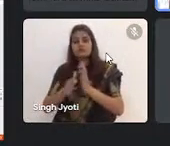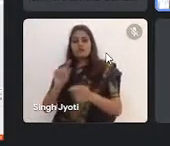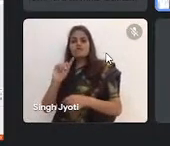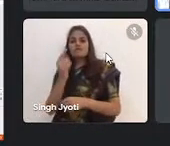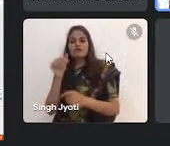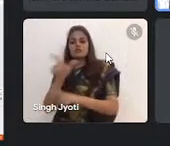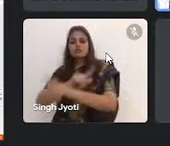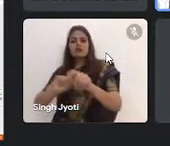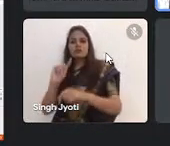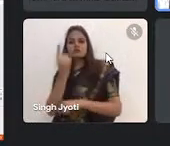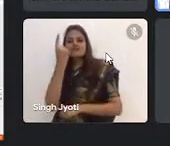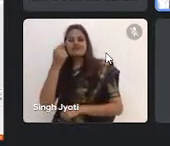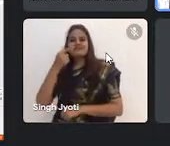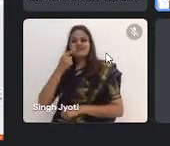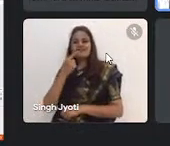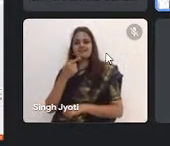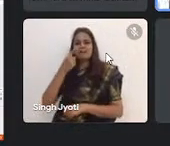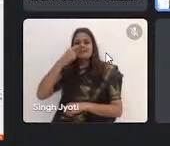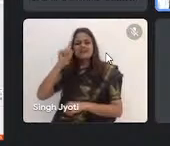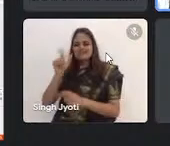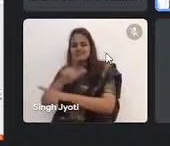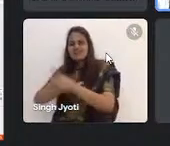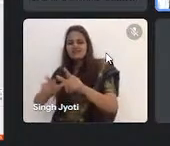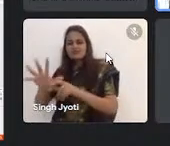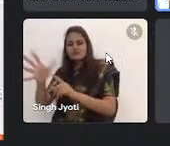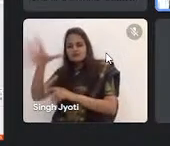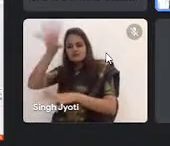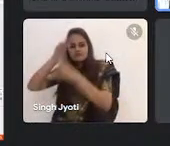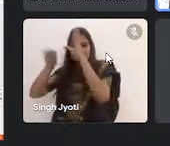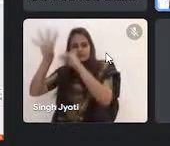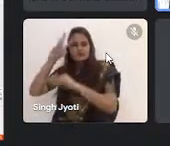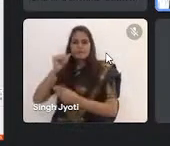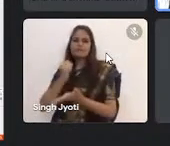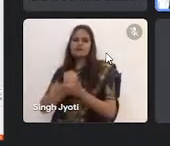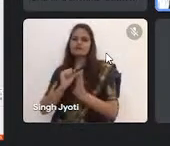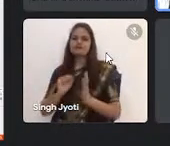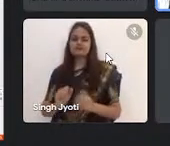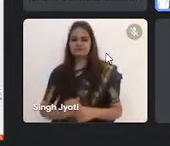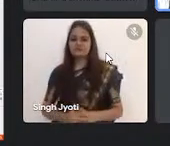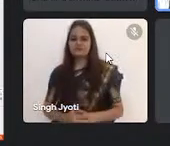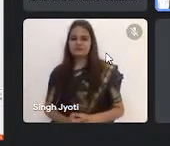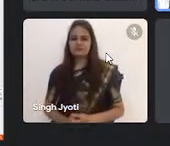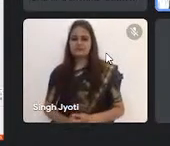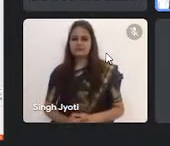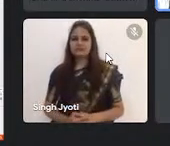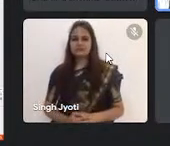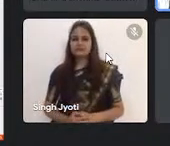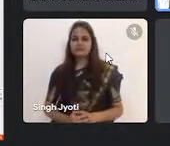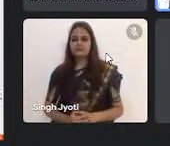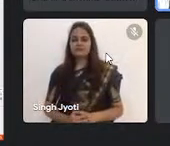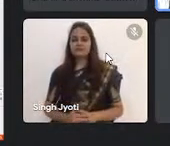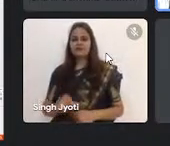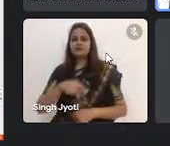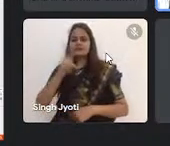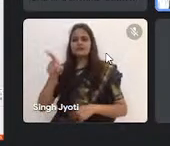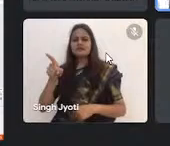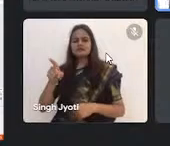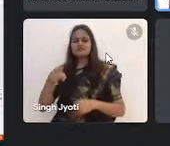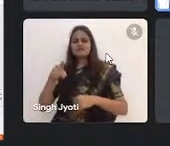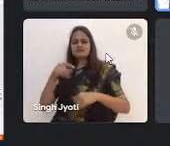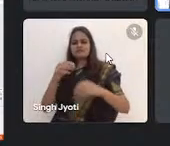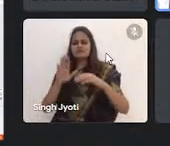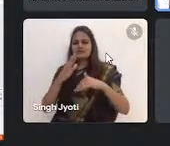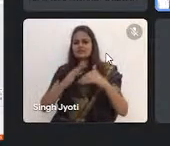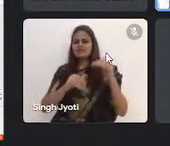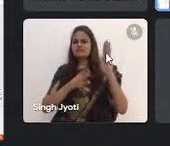is missed, if that a period is missed, there will never be full development of syntax,